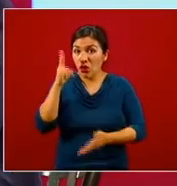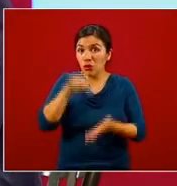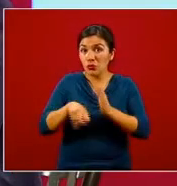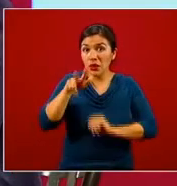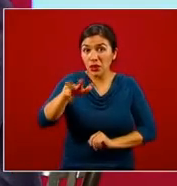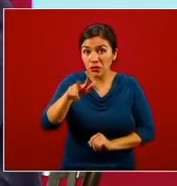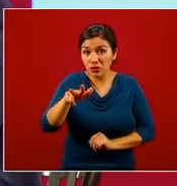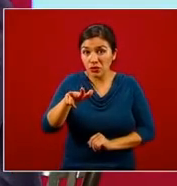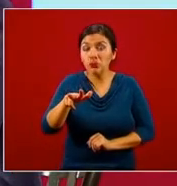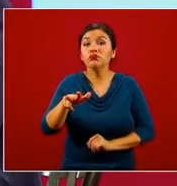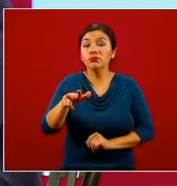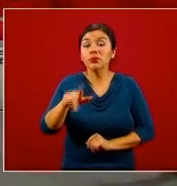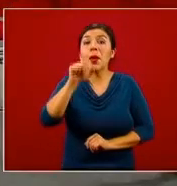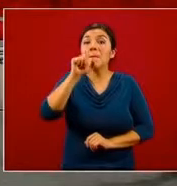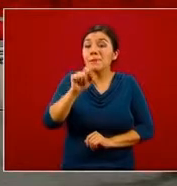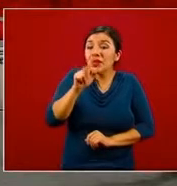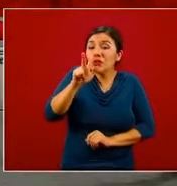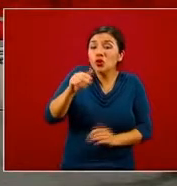in Mexico,